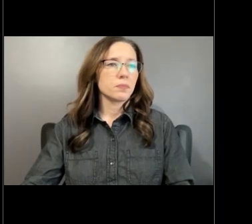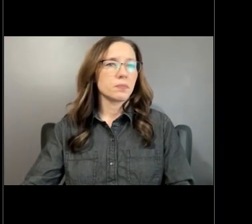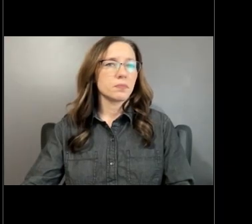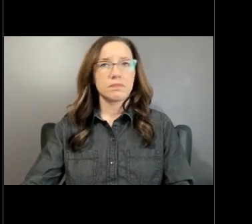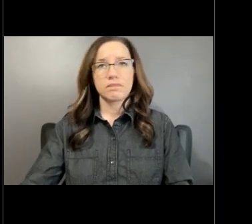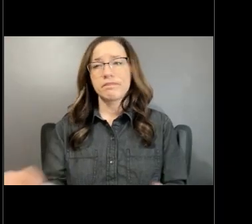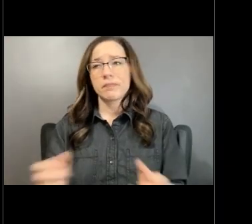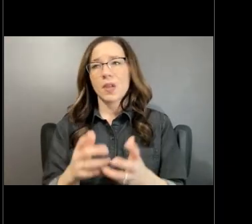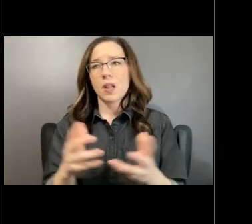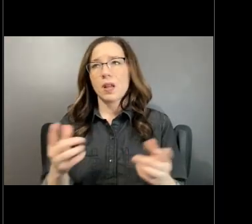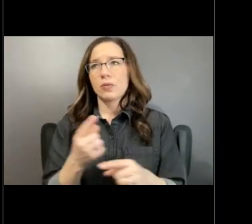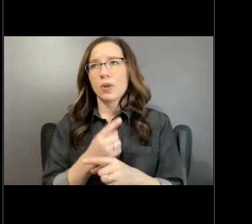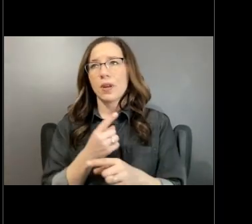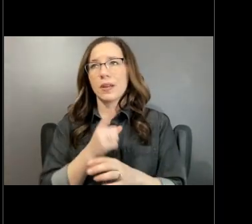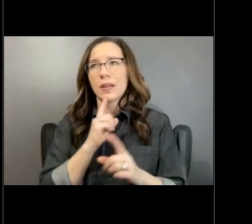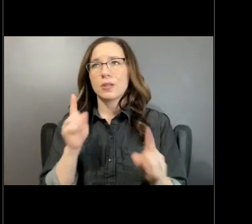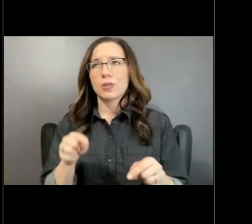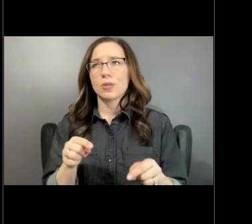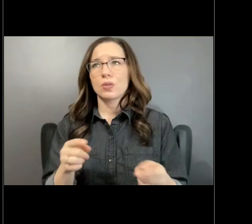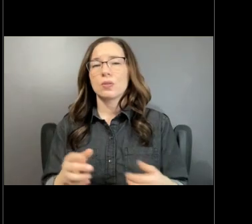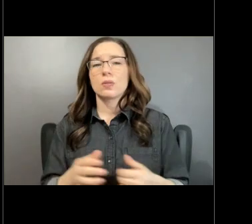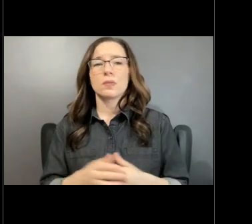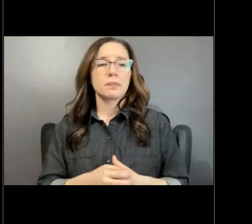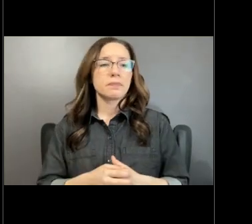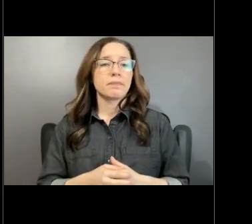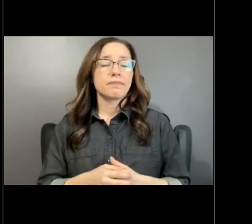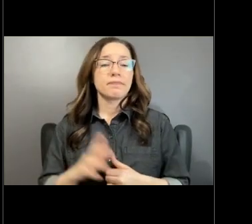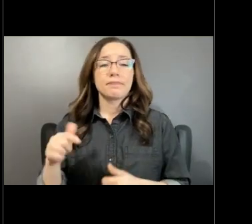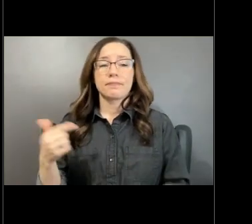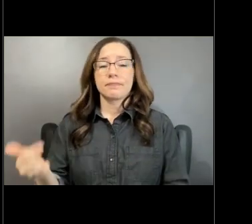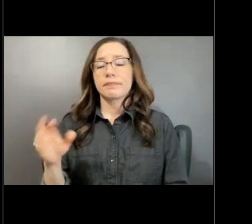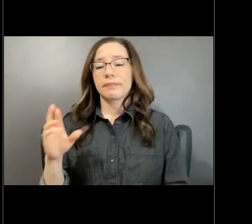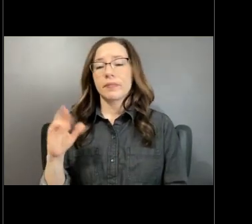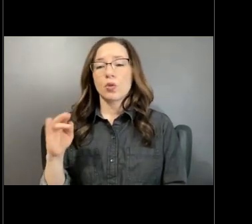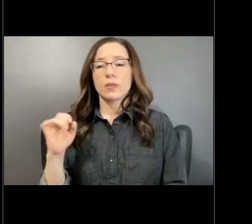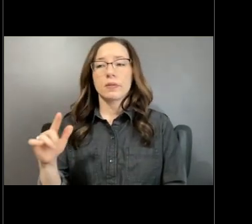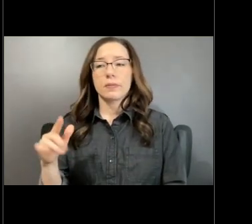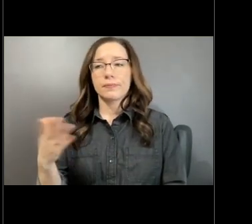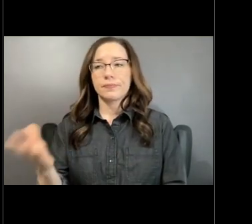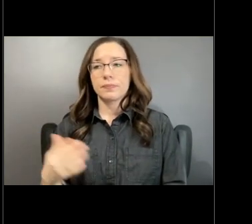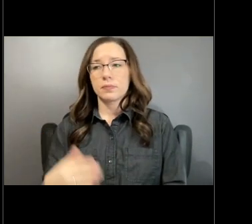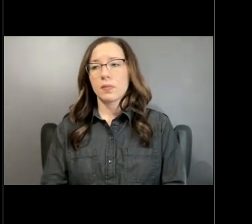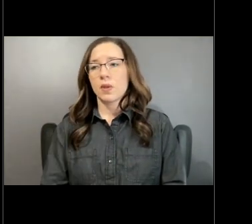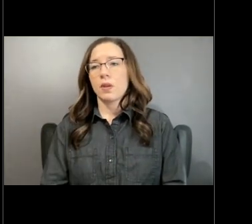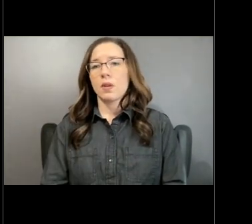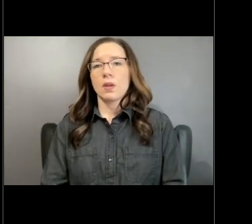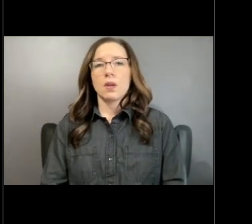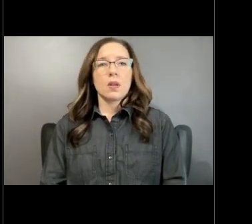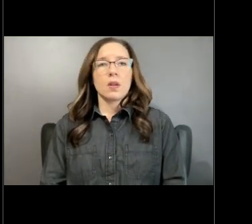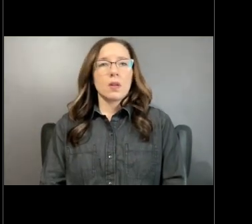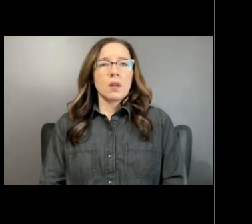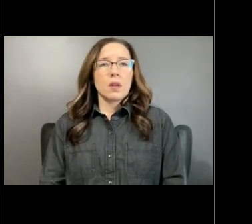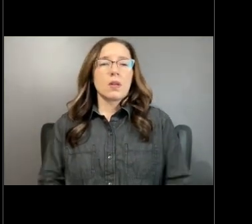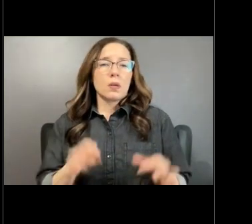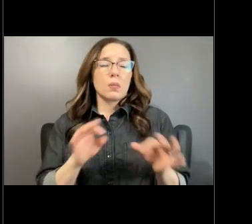So we'll close it out. And Crystal, let you continue on. Key takeaways.